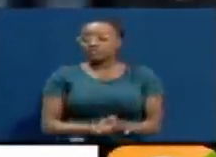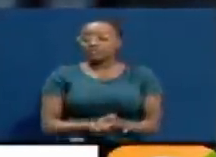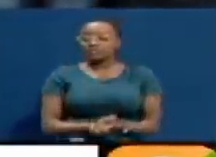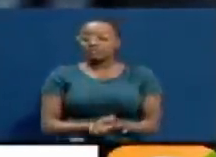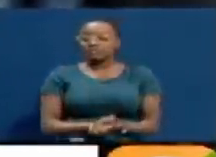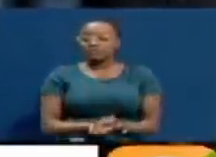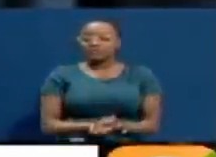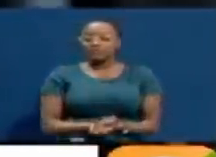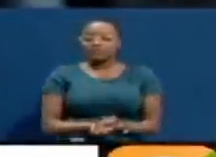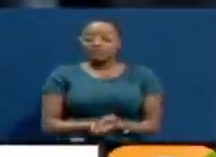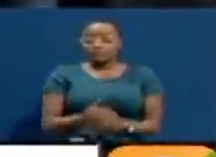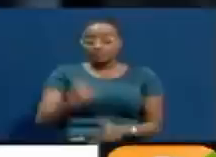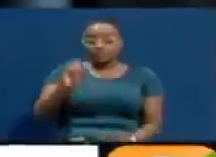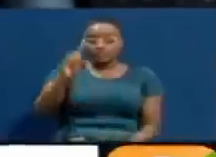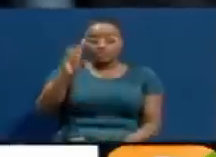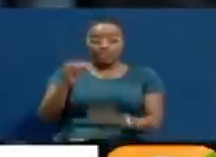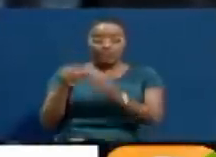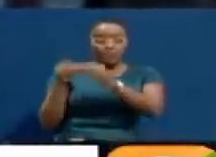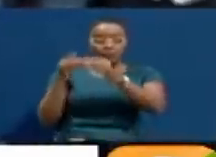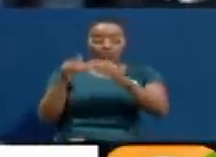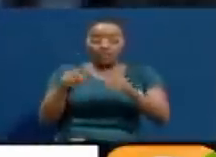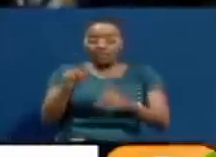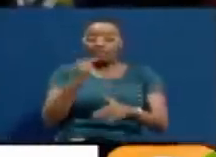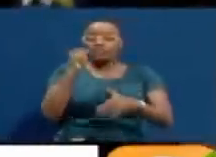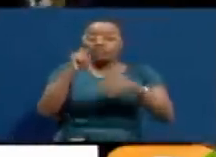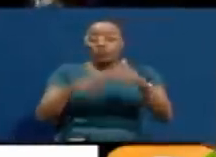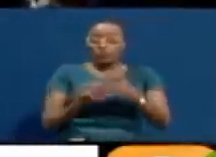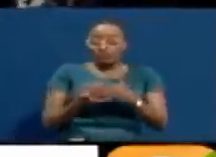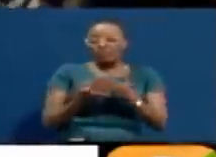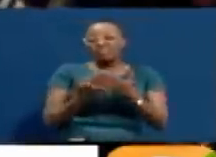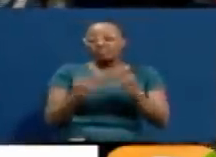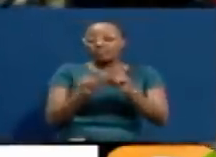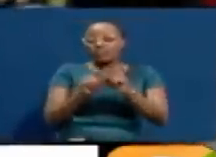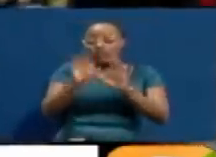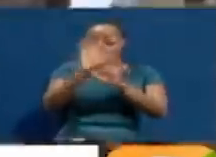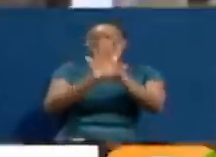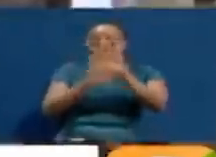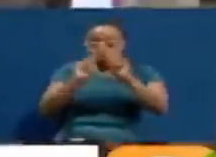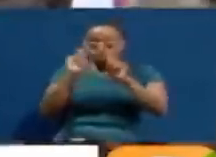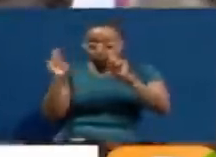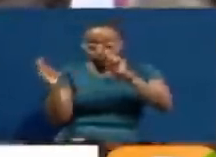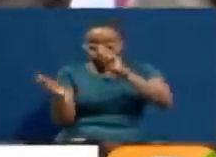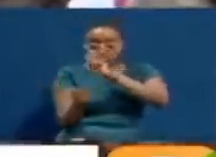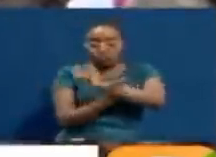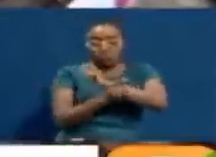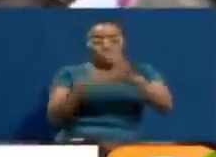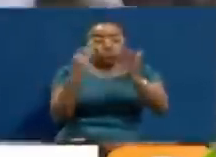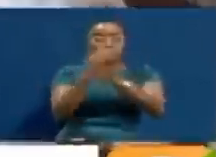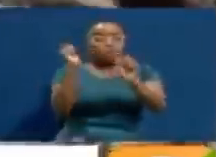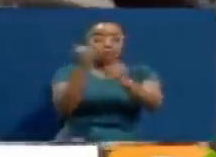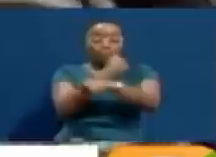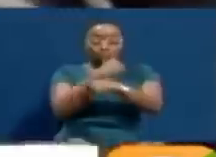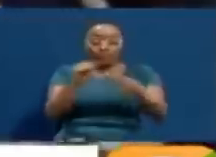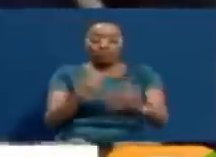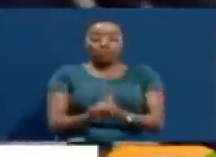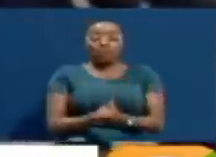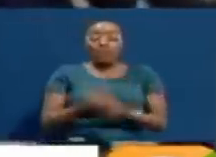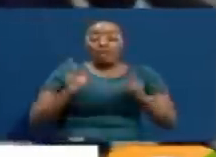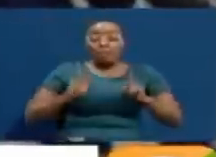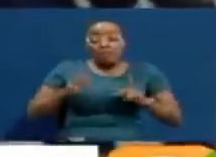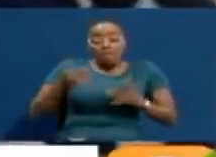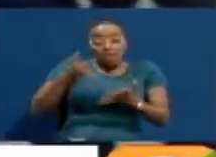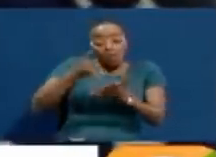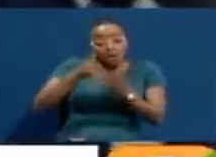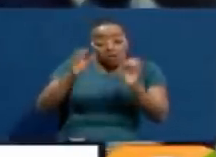reggae. ODM leader Raila Odinga maintaining that the journey to constitutional reform was unstoppable. Kama umebaki nje,